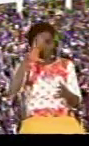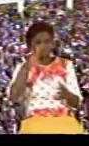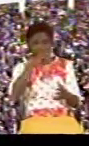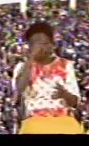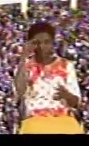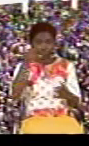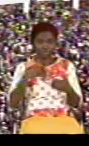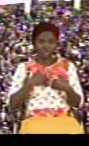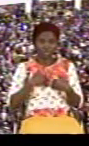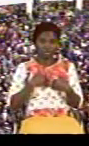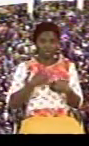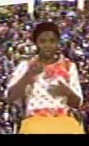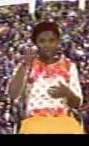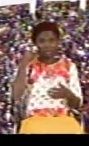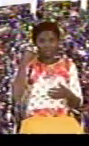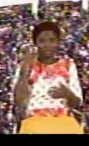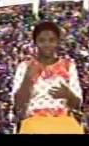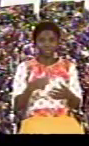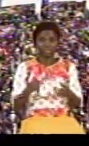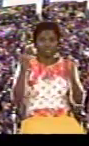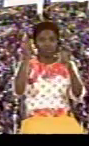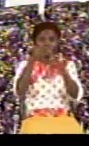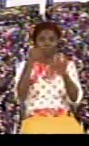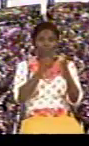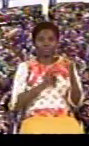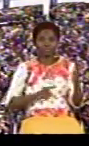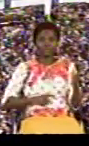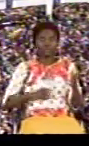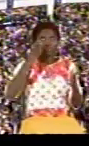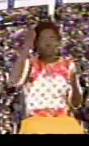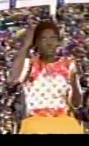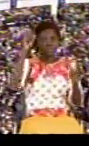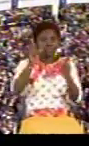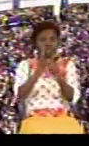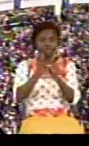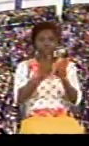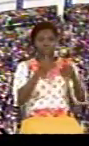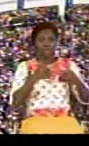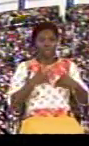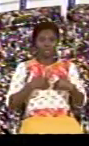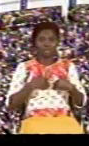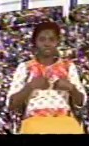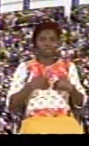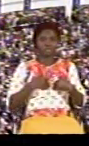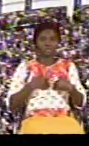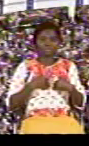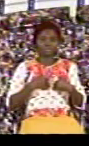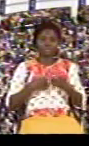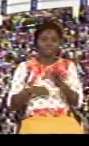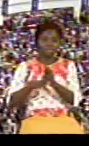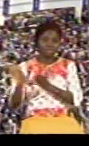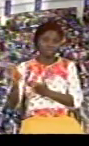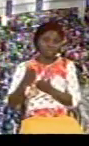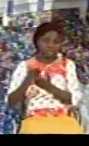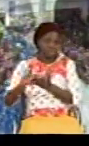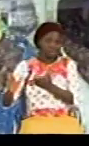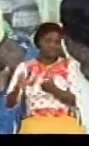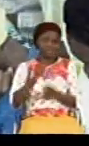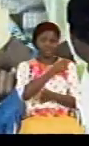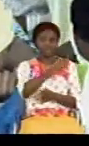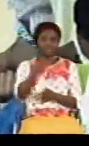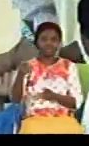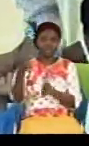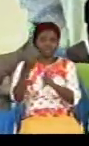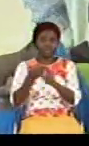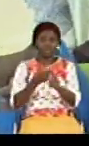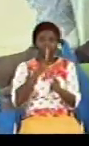has rejected thee from being king. And Saul said unto Samuel, tell